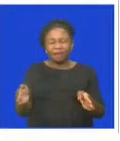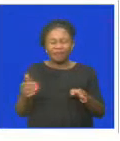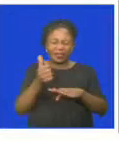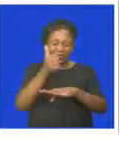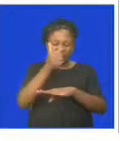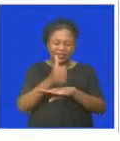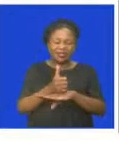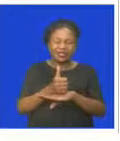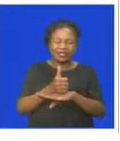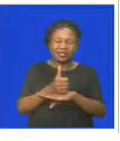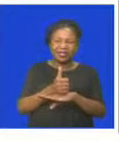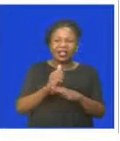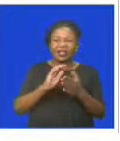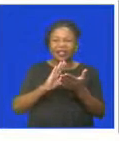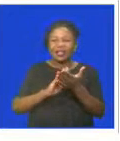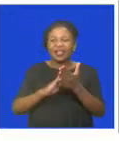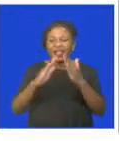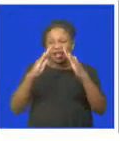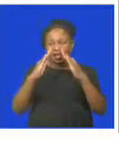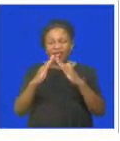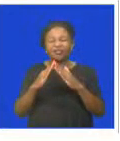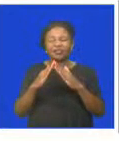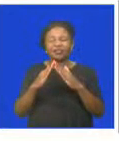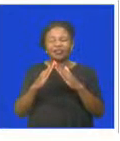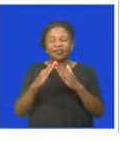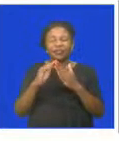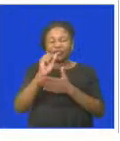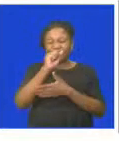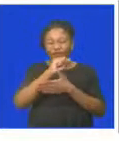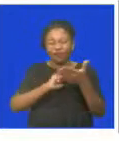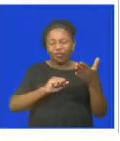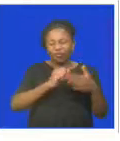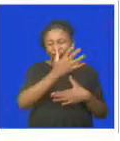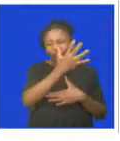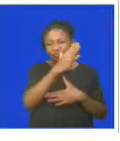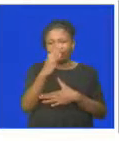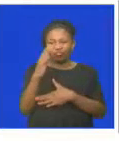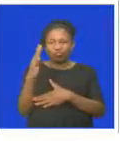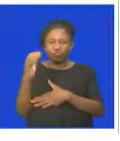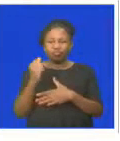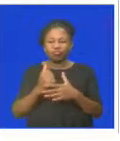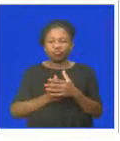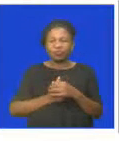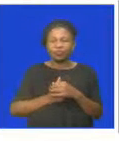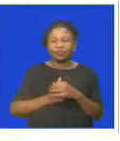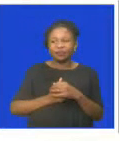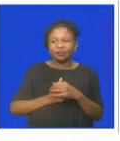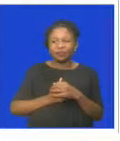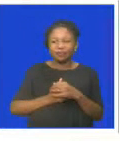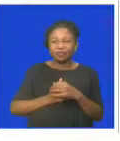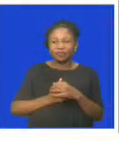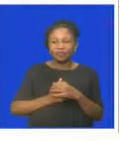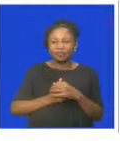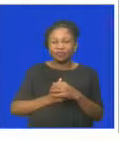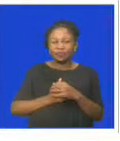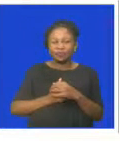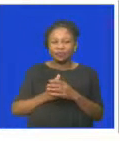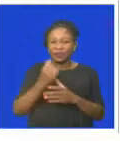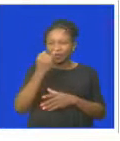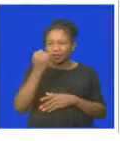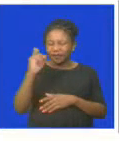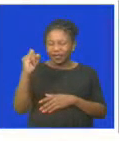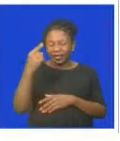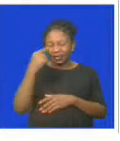houses out of wood. Look at the first picture. There is a carpenter. You can